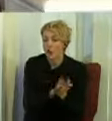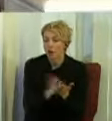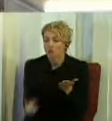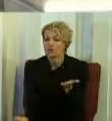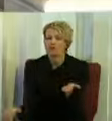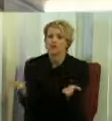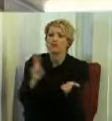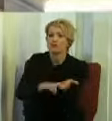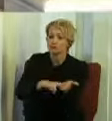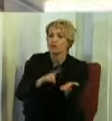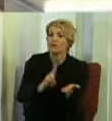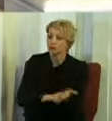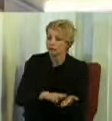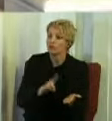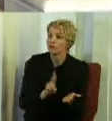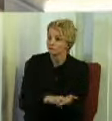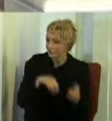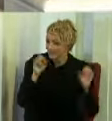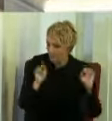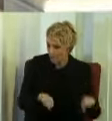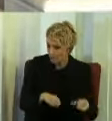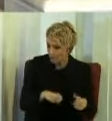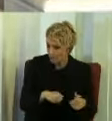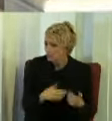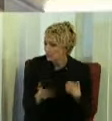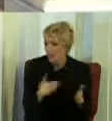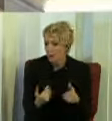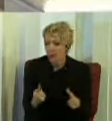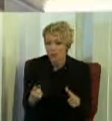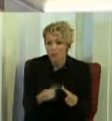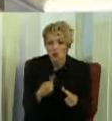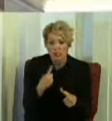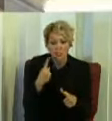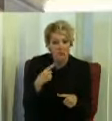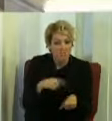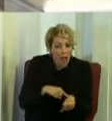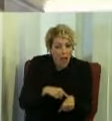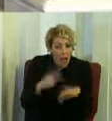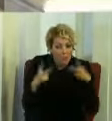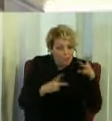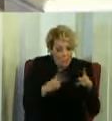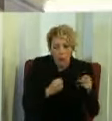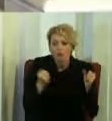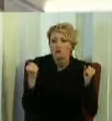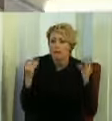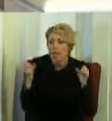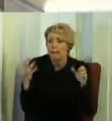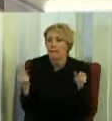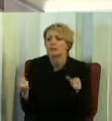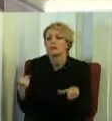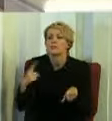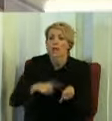us or whether it's your 1,000th time with us. We certainly want to know that you have been with us today. And we also want to know